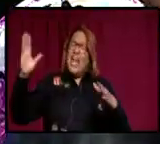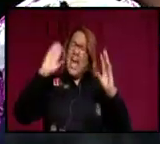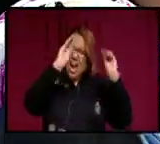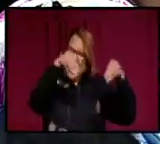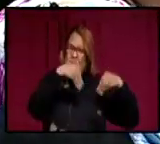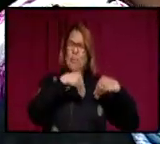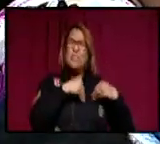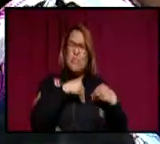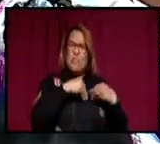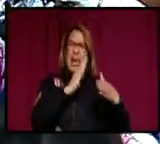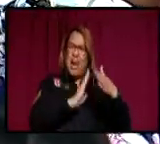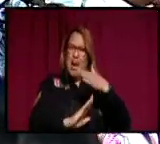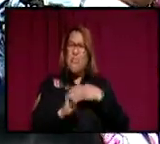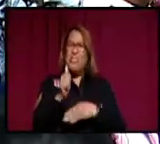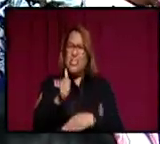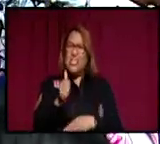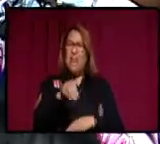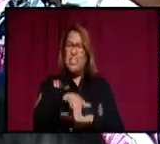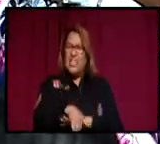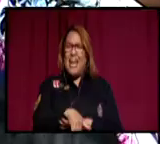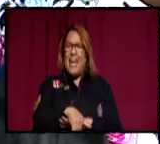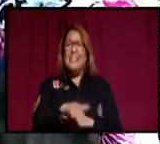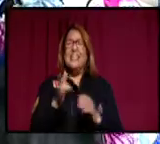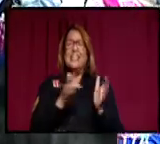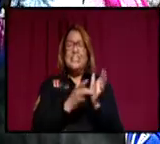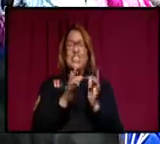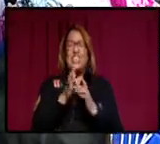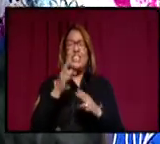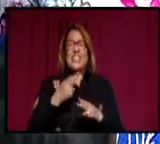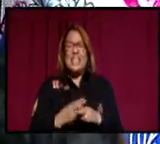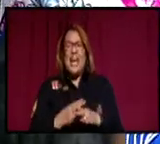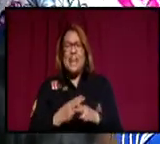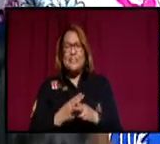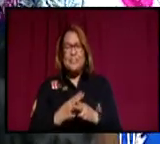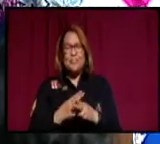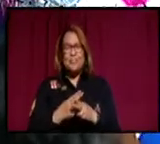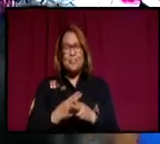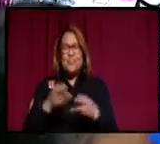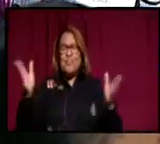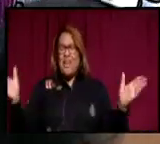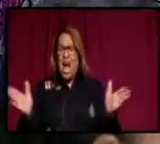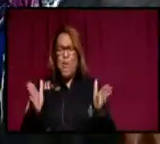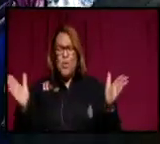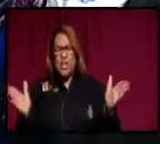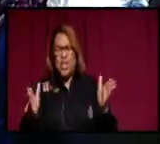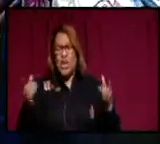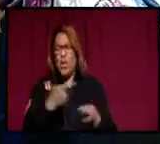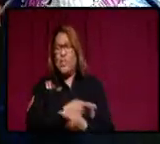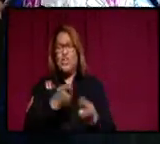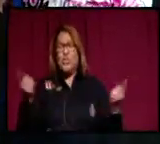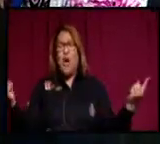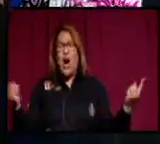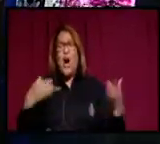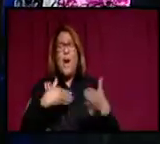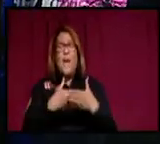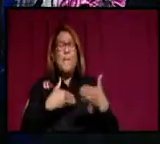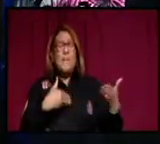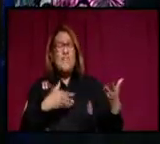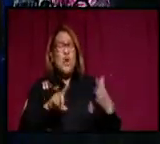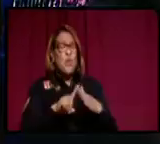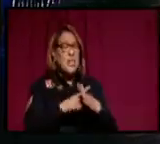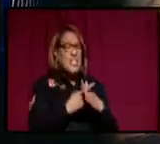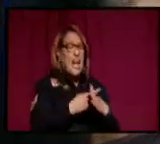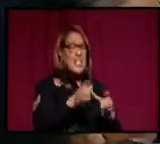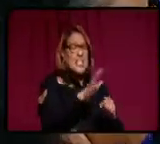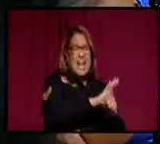humble yourself tonight in the name of Jesus. I want to encourage you all in the name of the Lord before we go into this